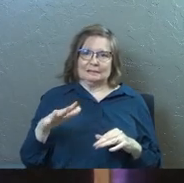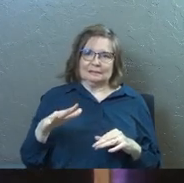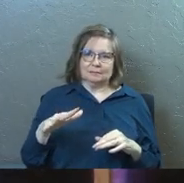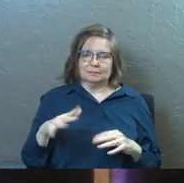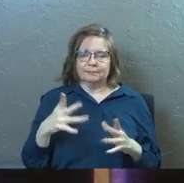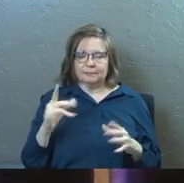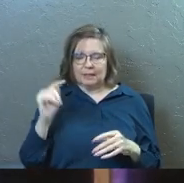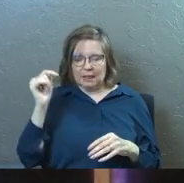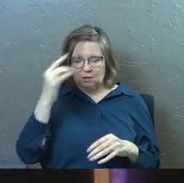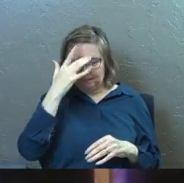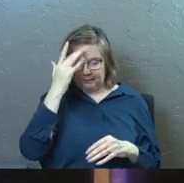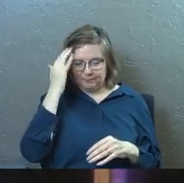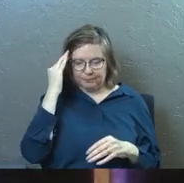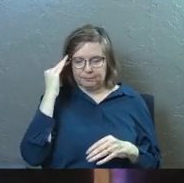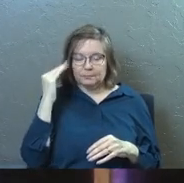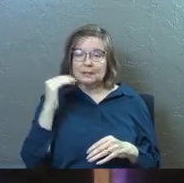theologically.